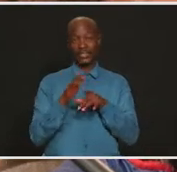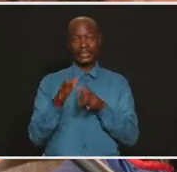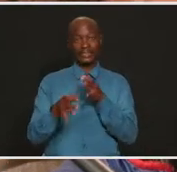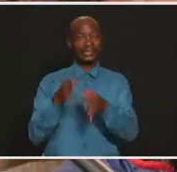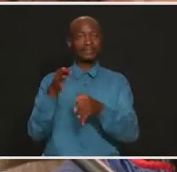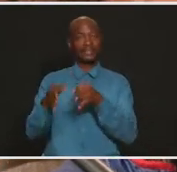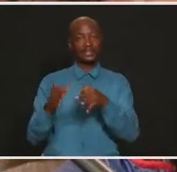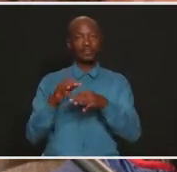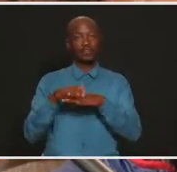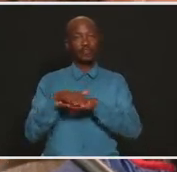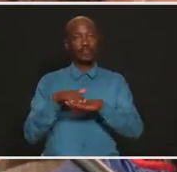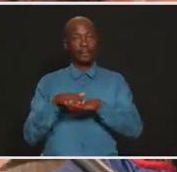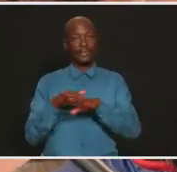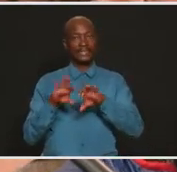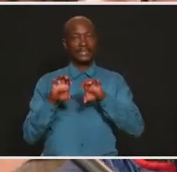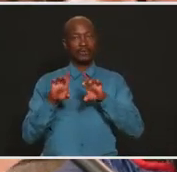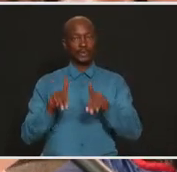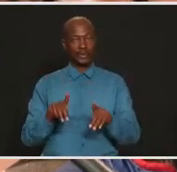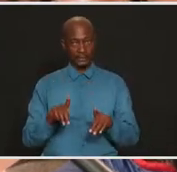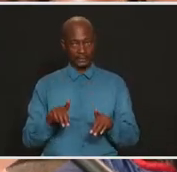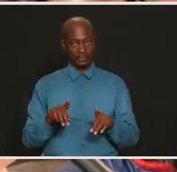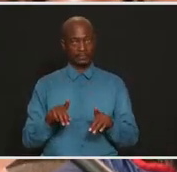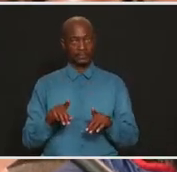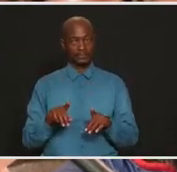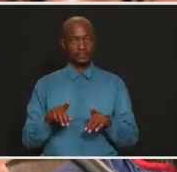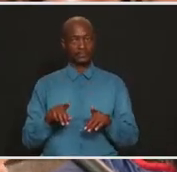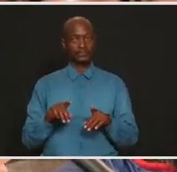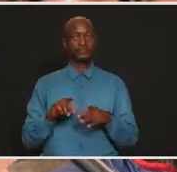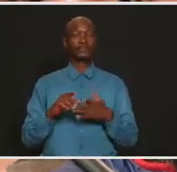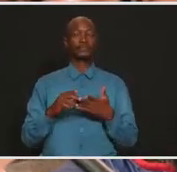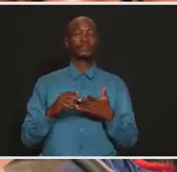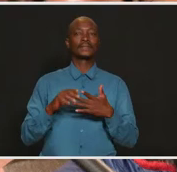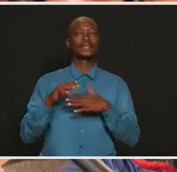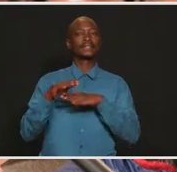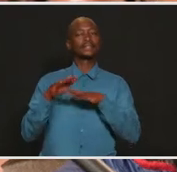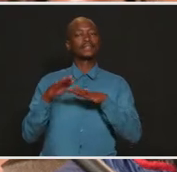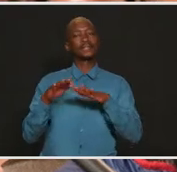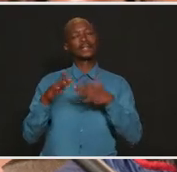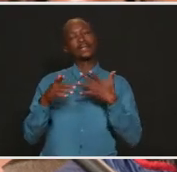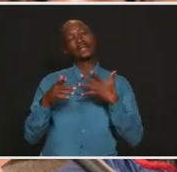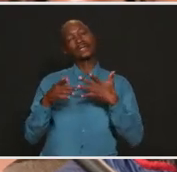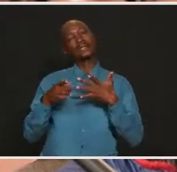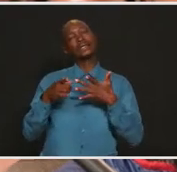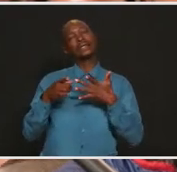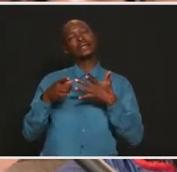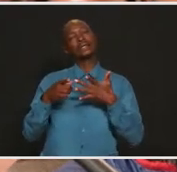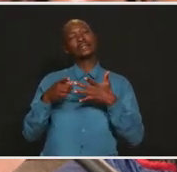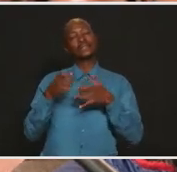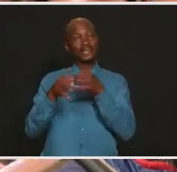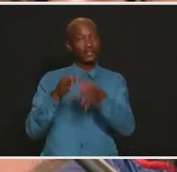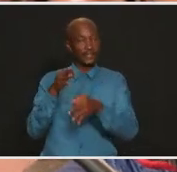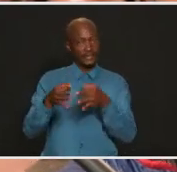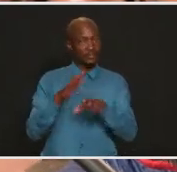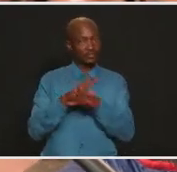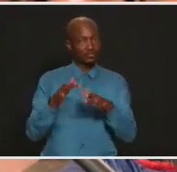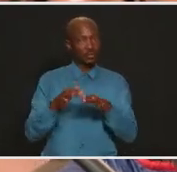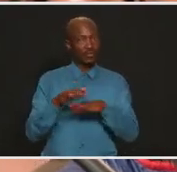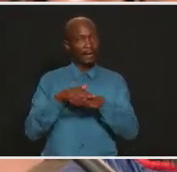of basic education the definition of basic education in section one